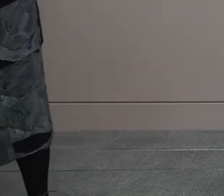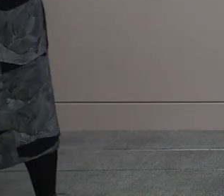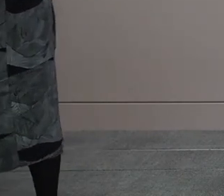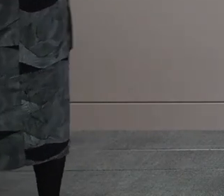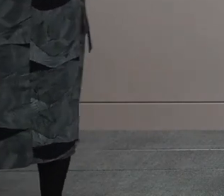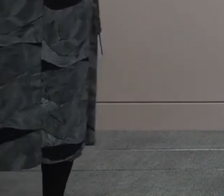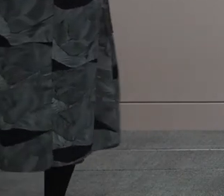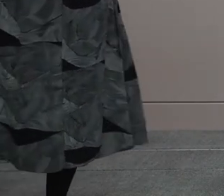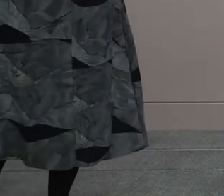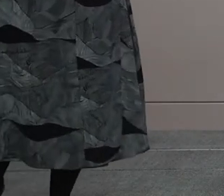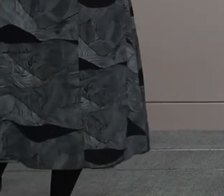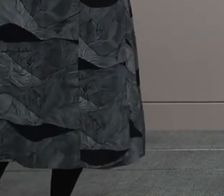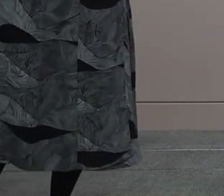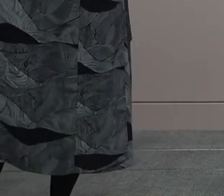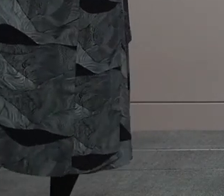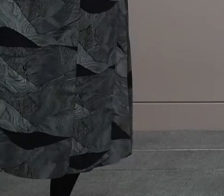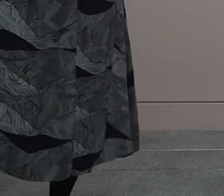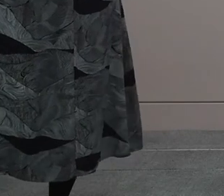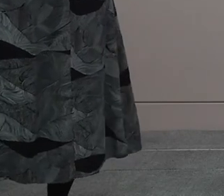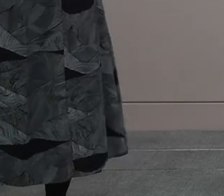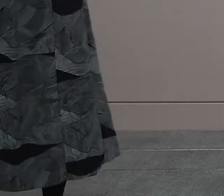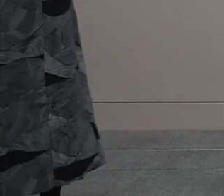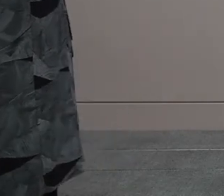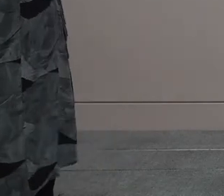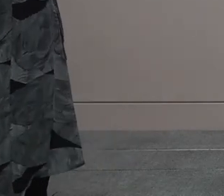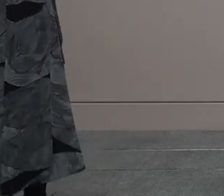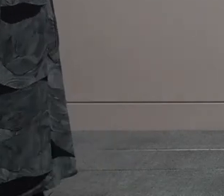to really ask the